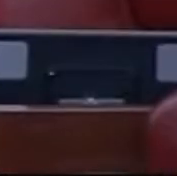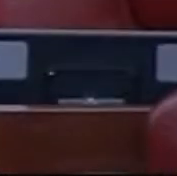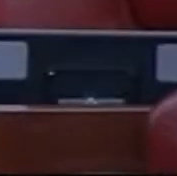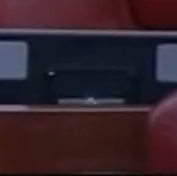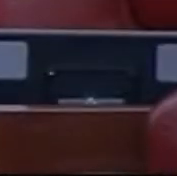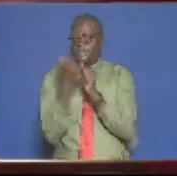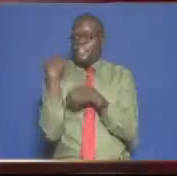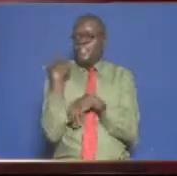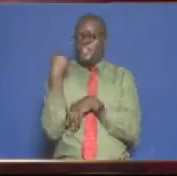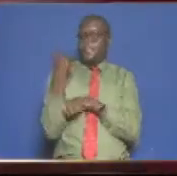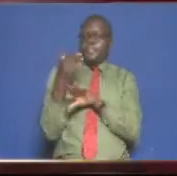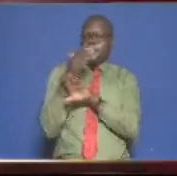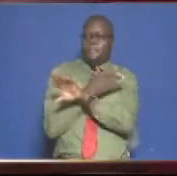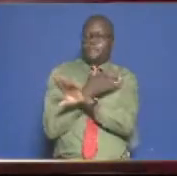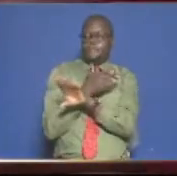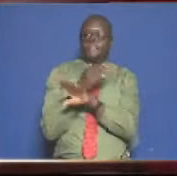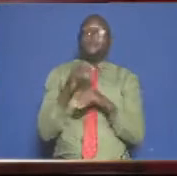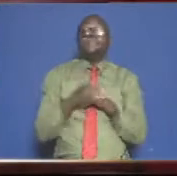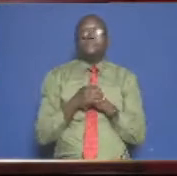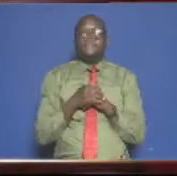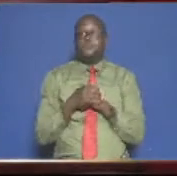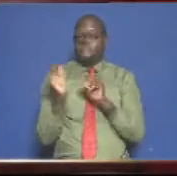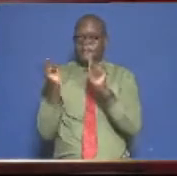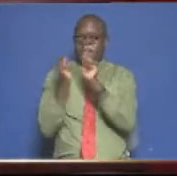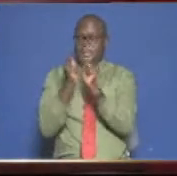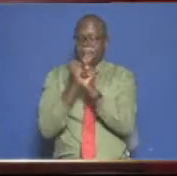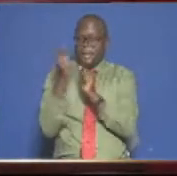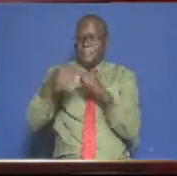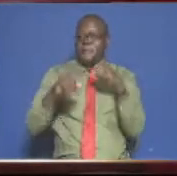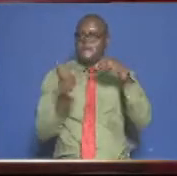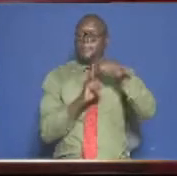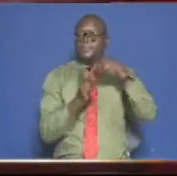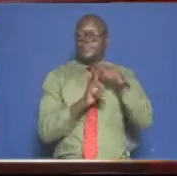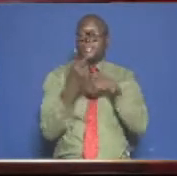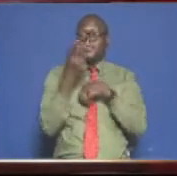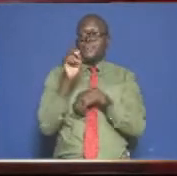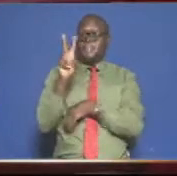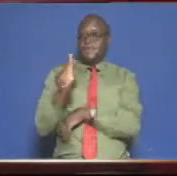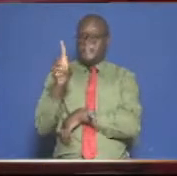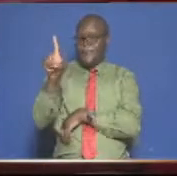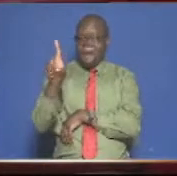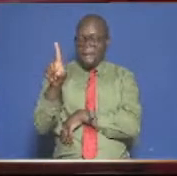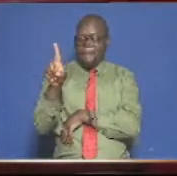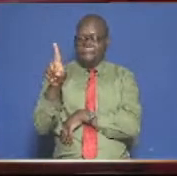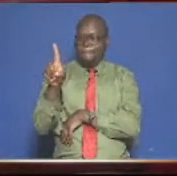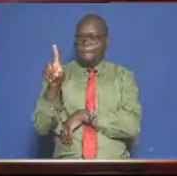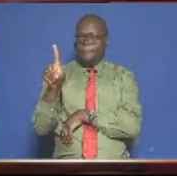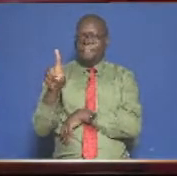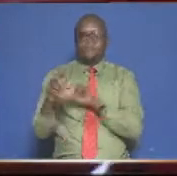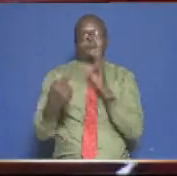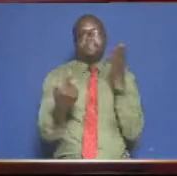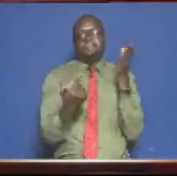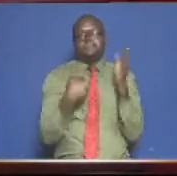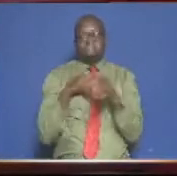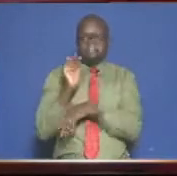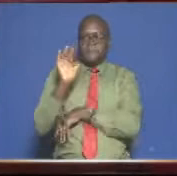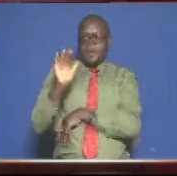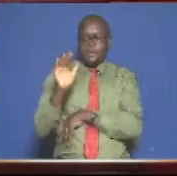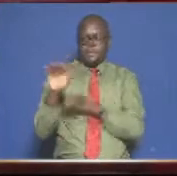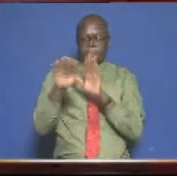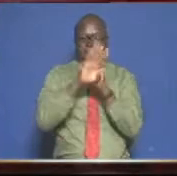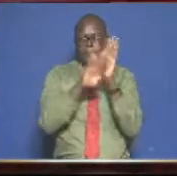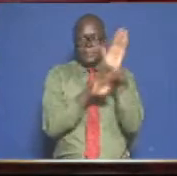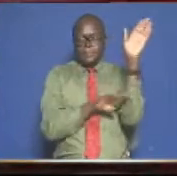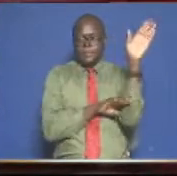just the other day, he rose on 10th June 2021, he rose on a point of order to request the statement.